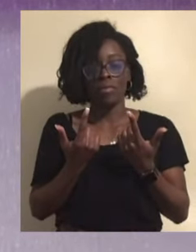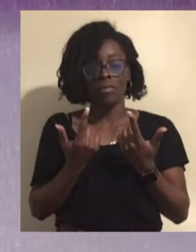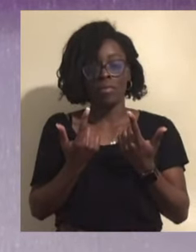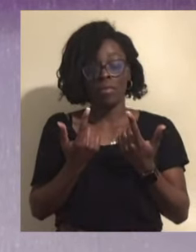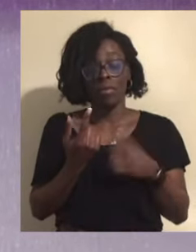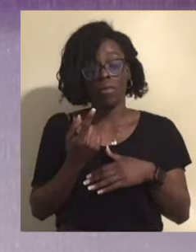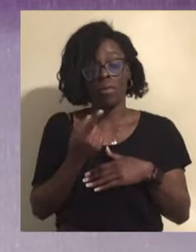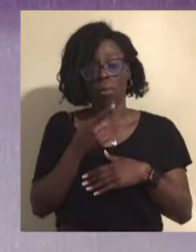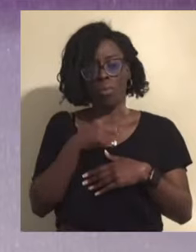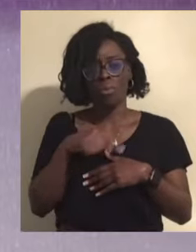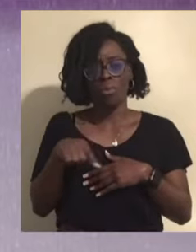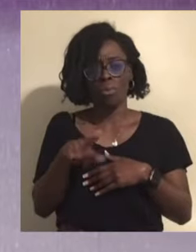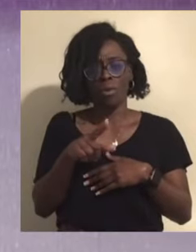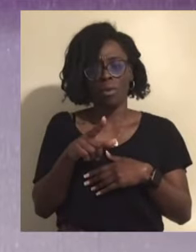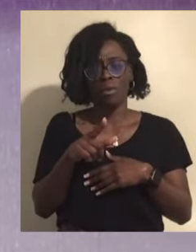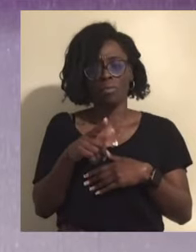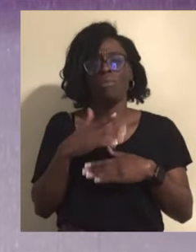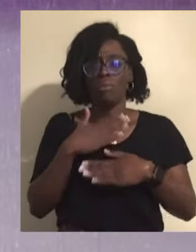but frustrated.